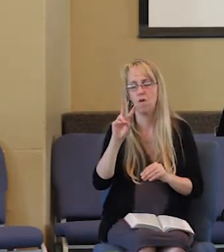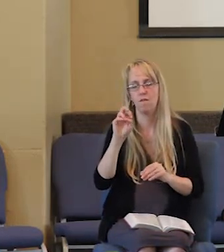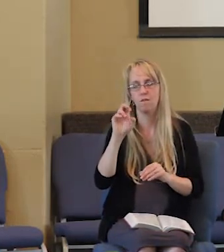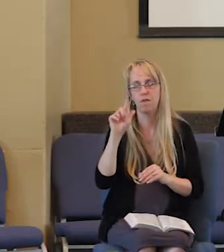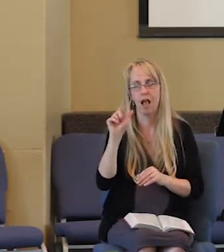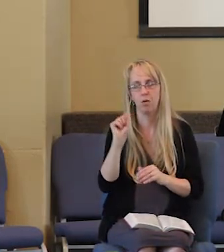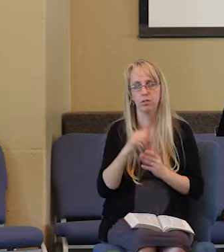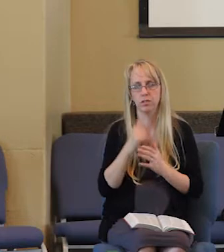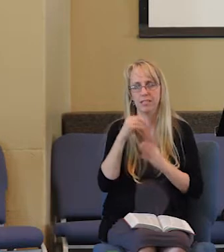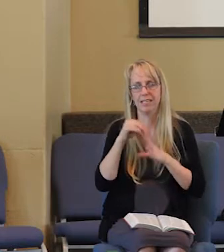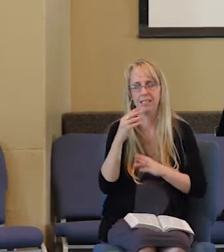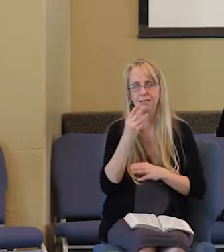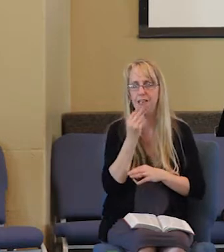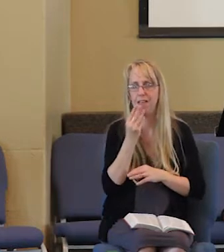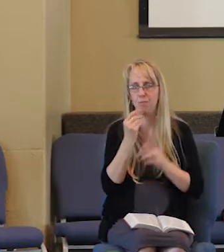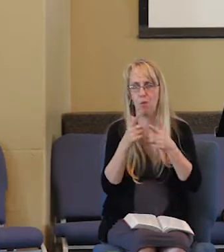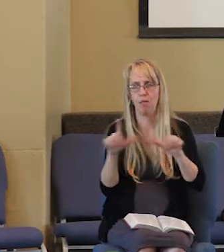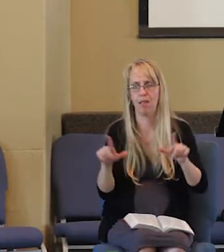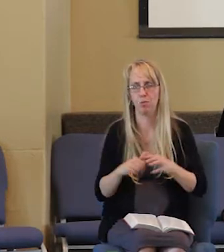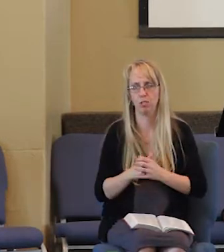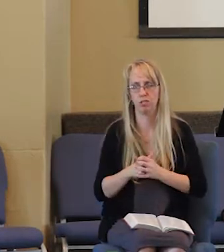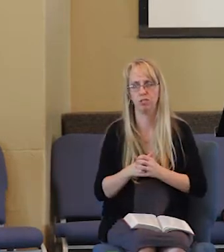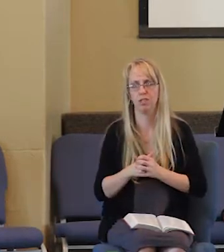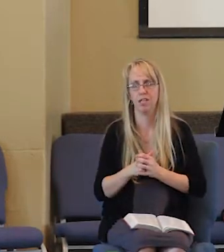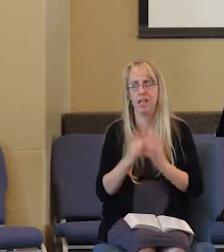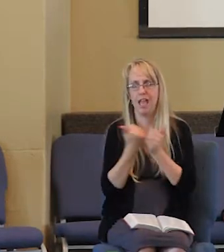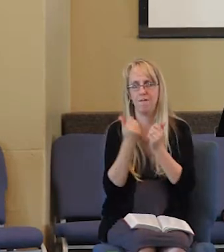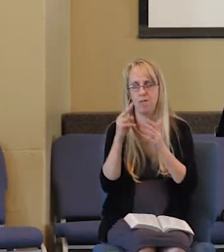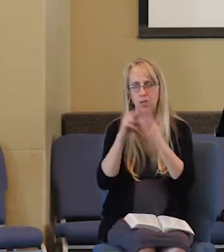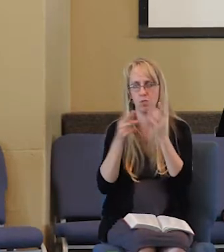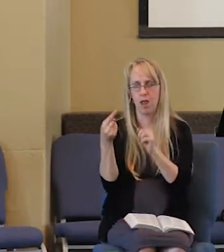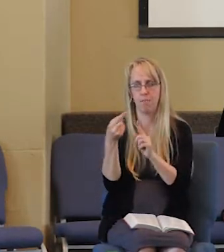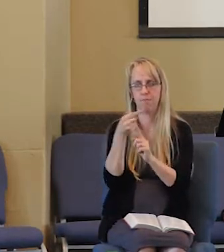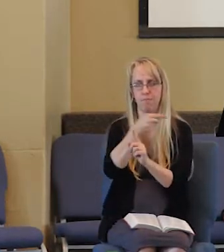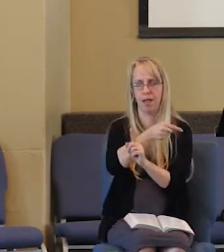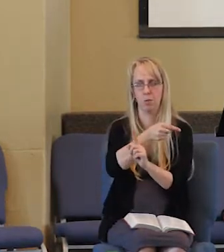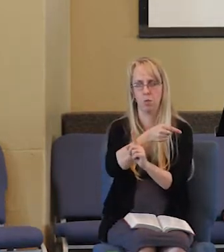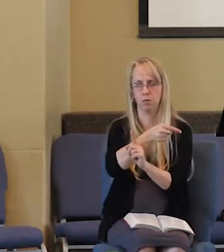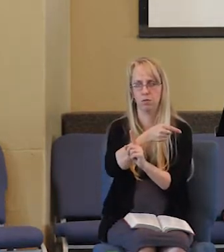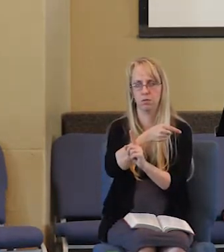in Hebrew. And everything's read backwards.